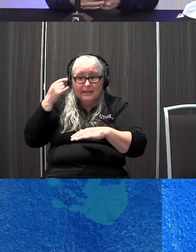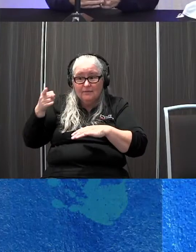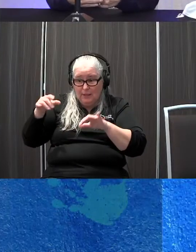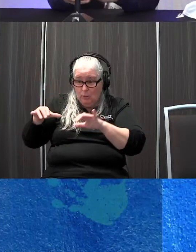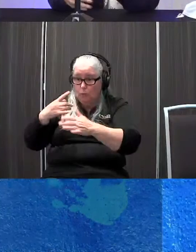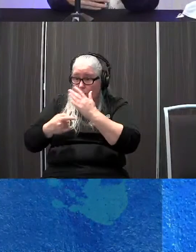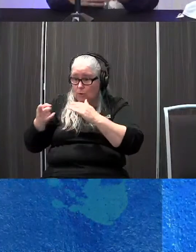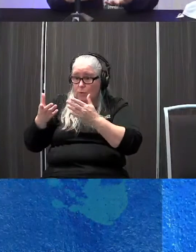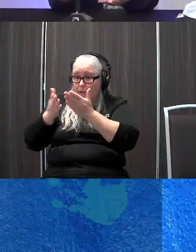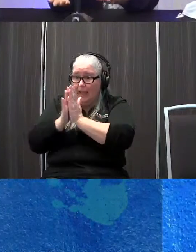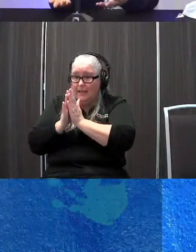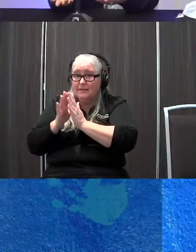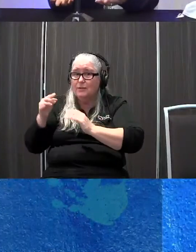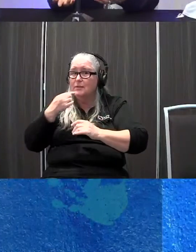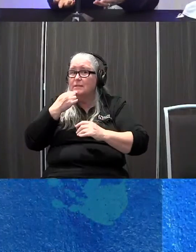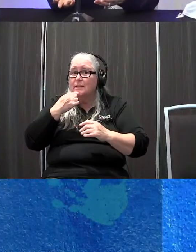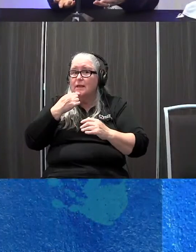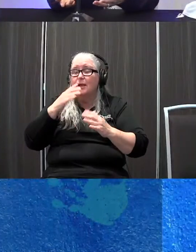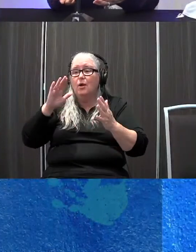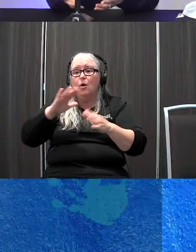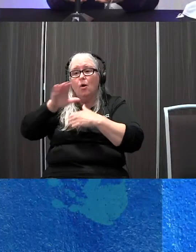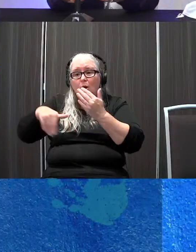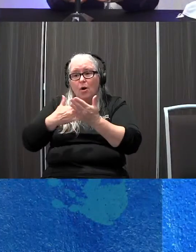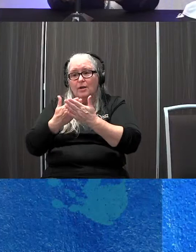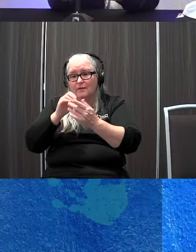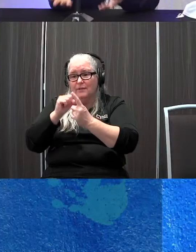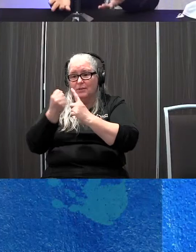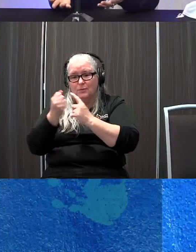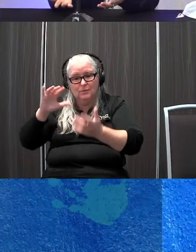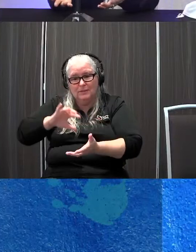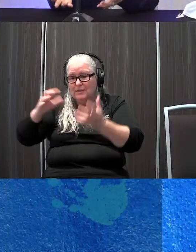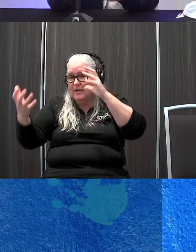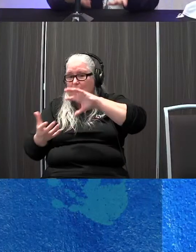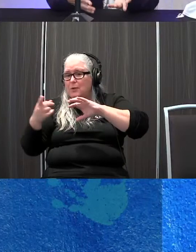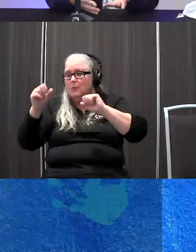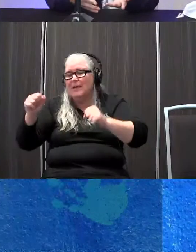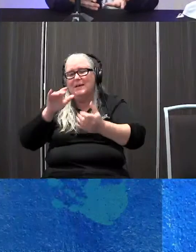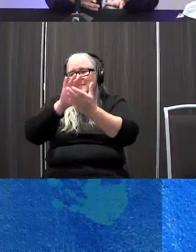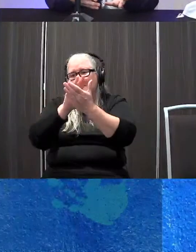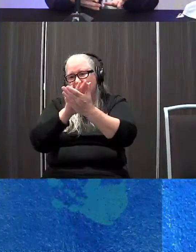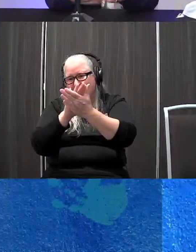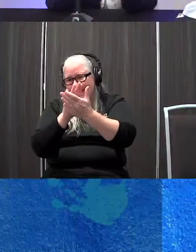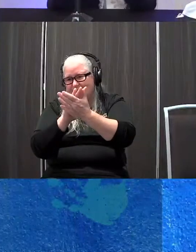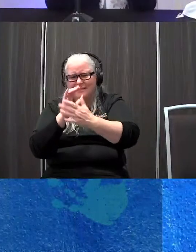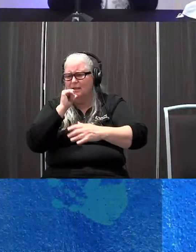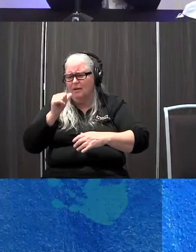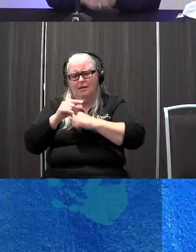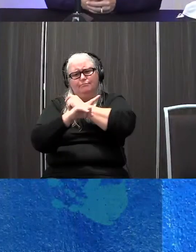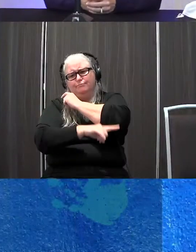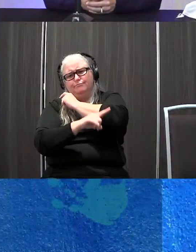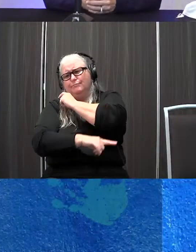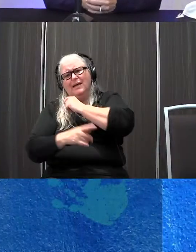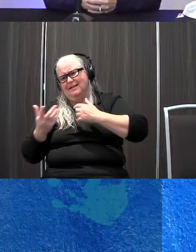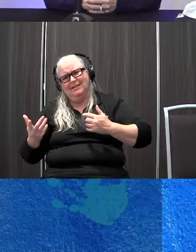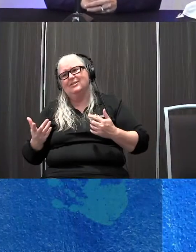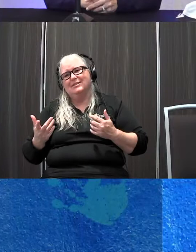you ask them to do, you just turn the whole situation over. You made it something that you can praise about instead of something that you're going to have to quote unquote